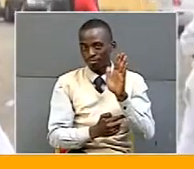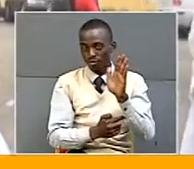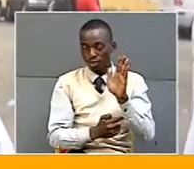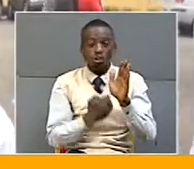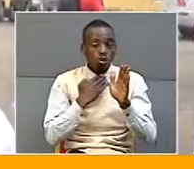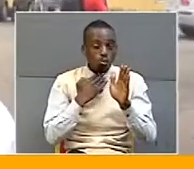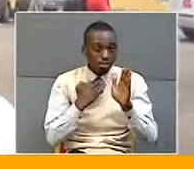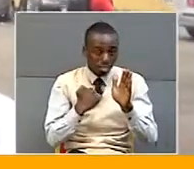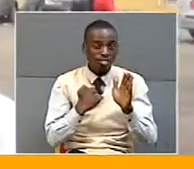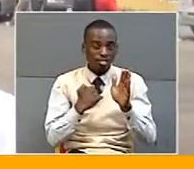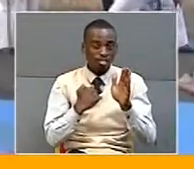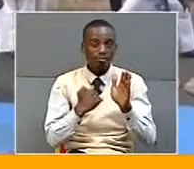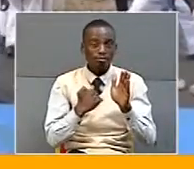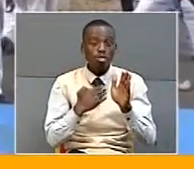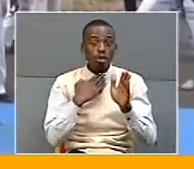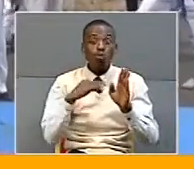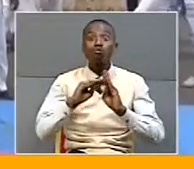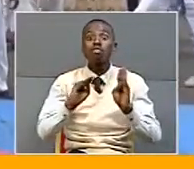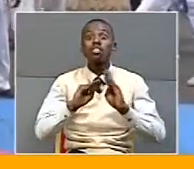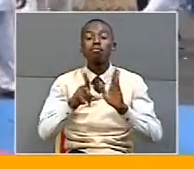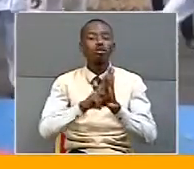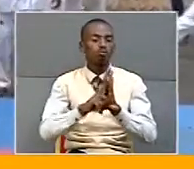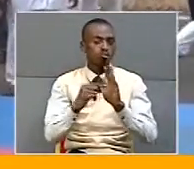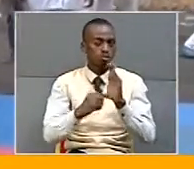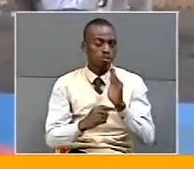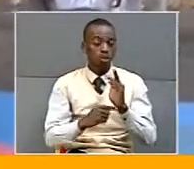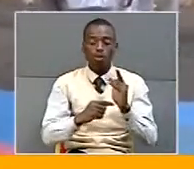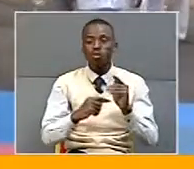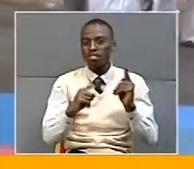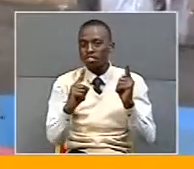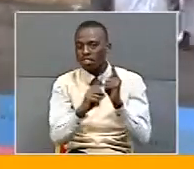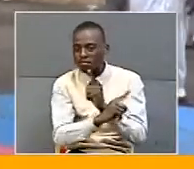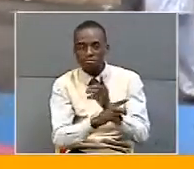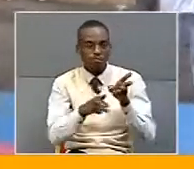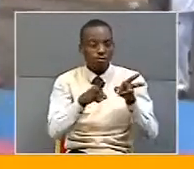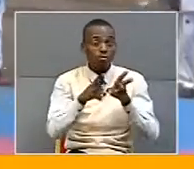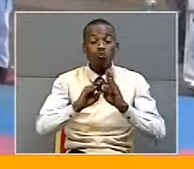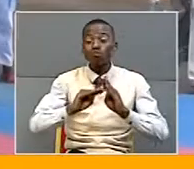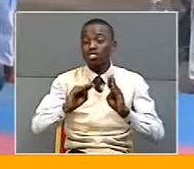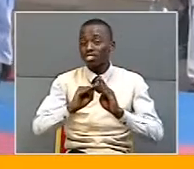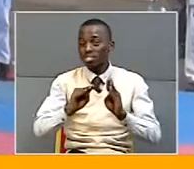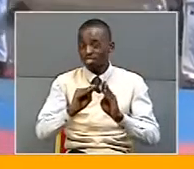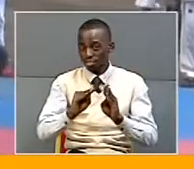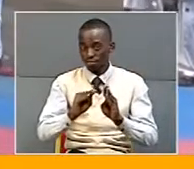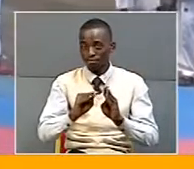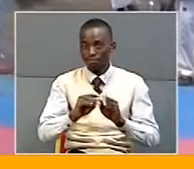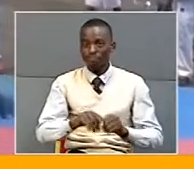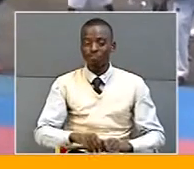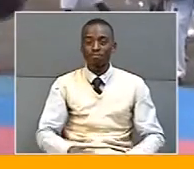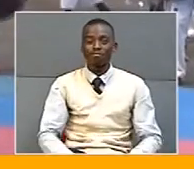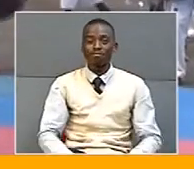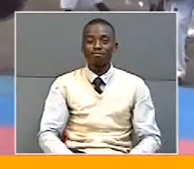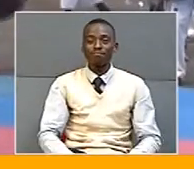need to teach them. We need to visit the different the dojos or their